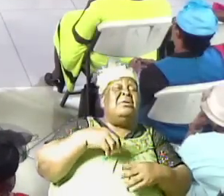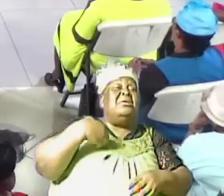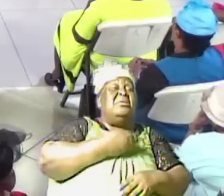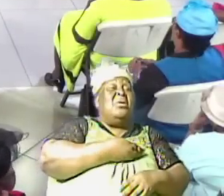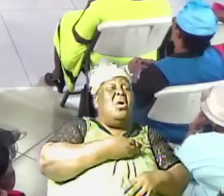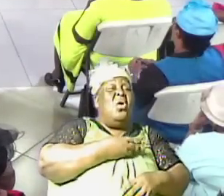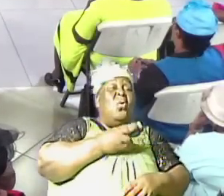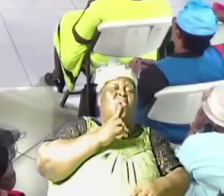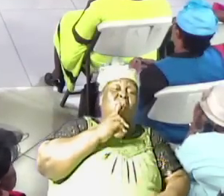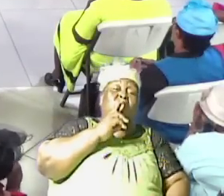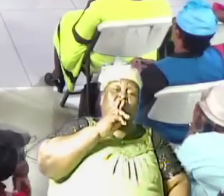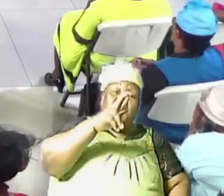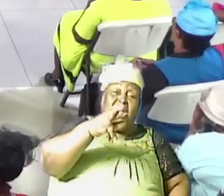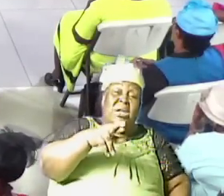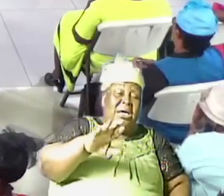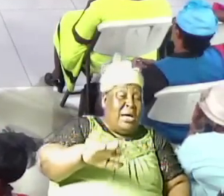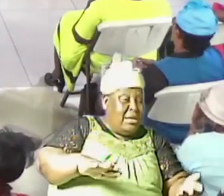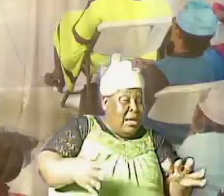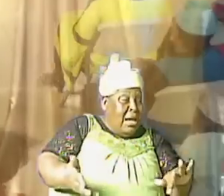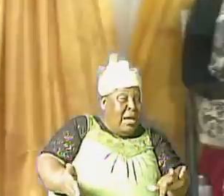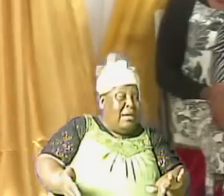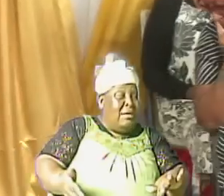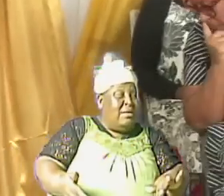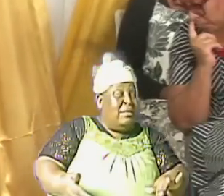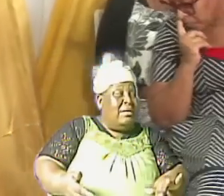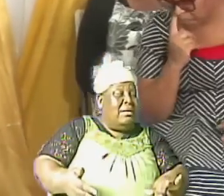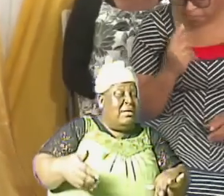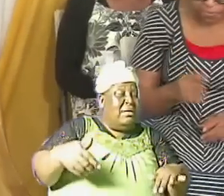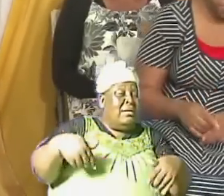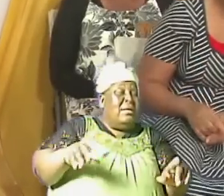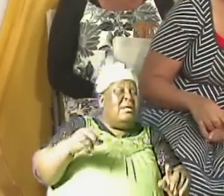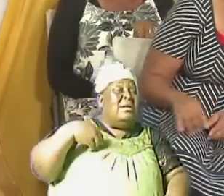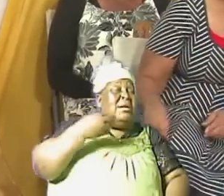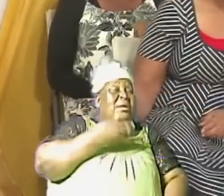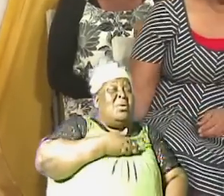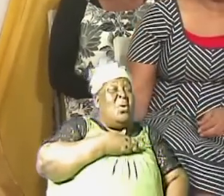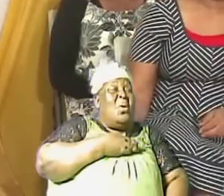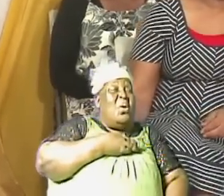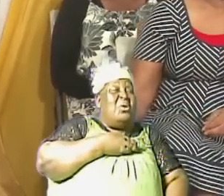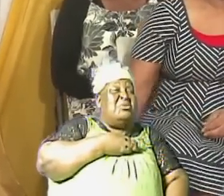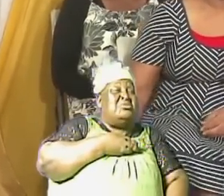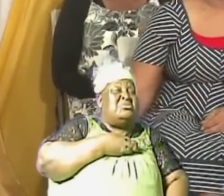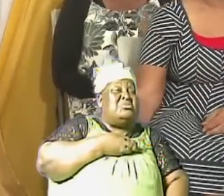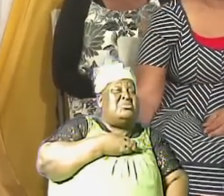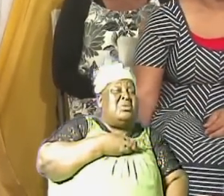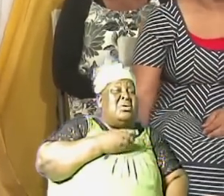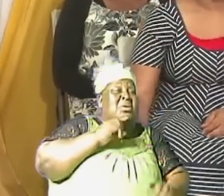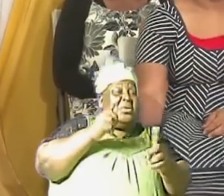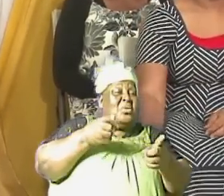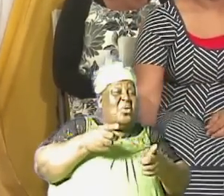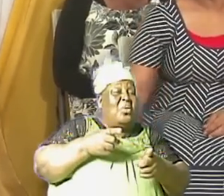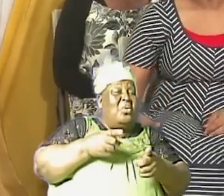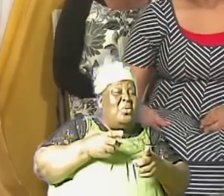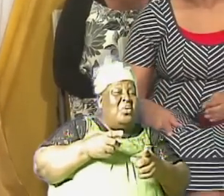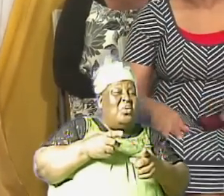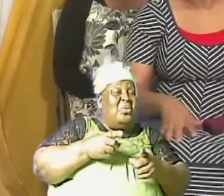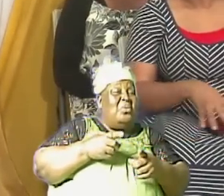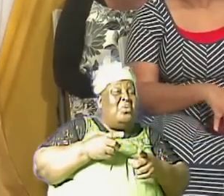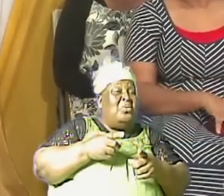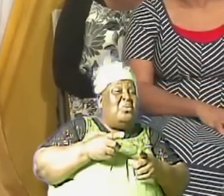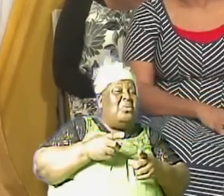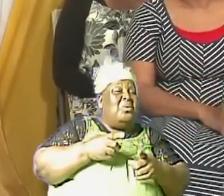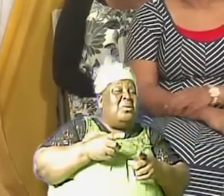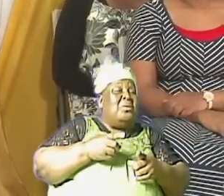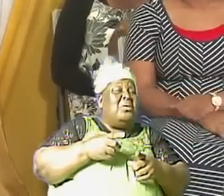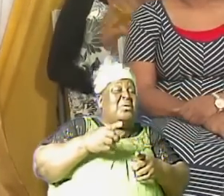our reality and die? Let us get up. And the Bible said